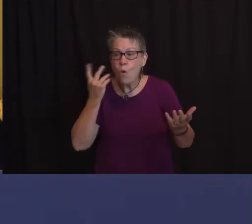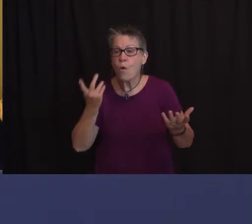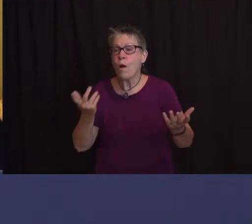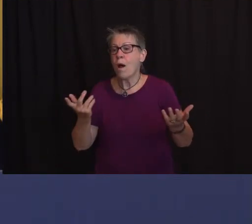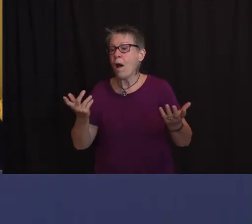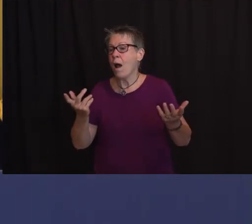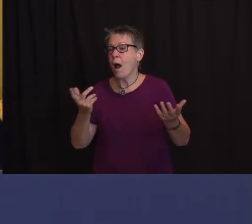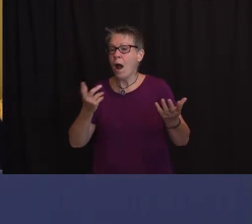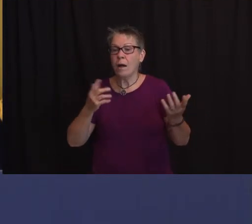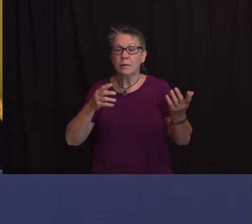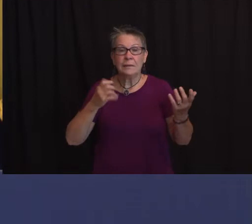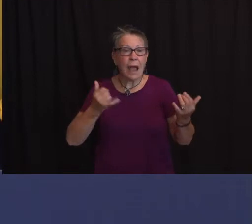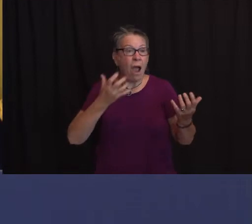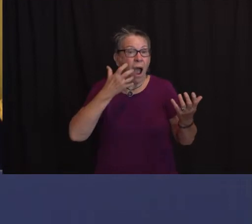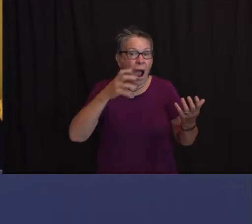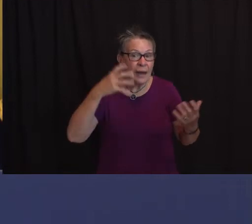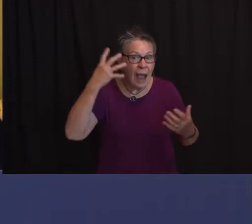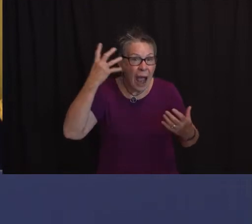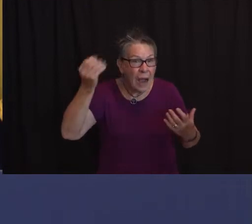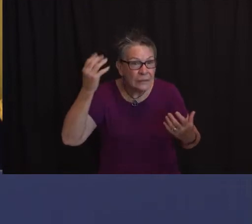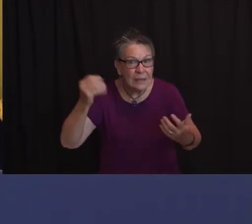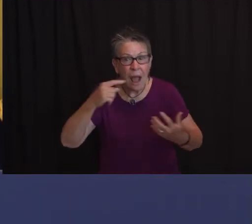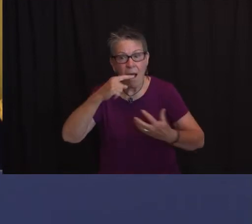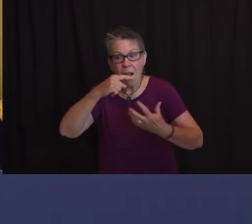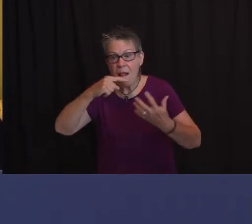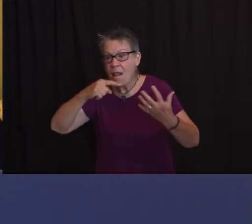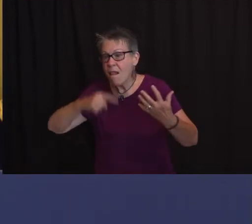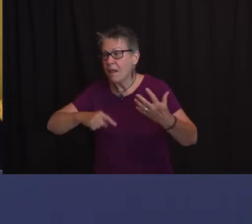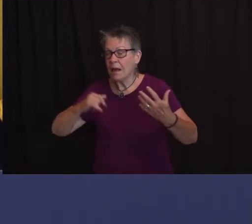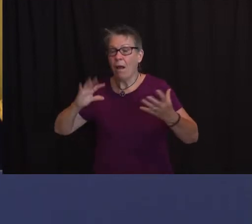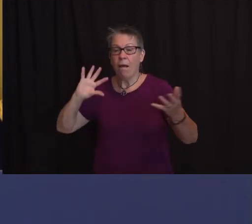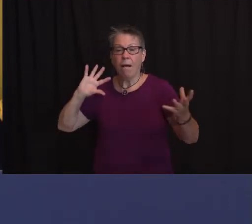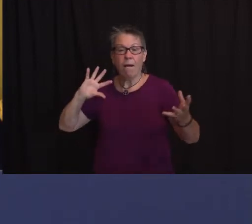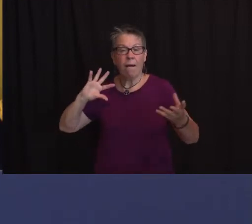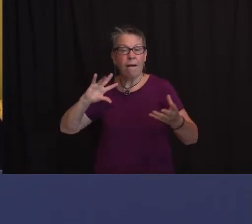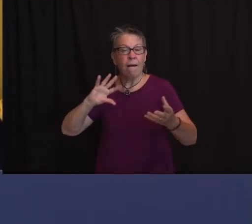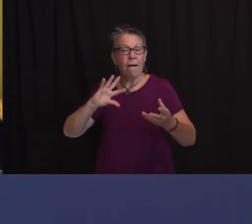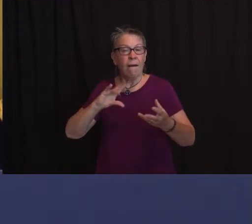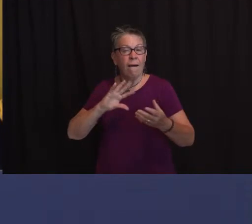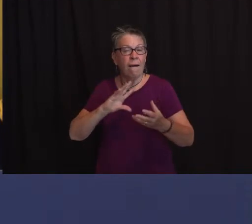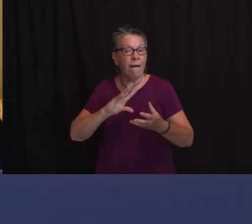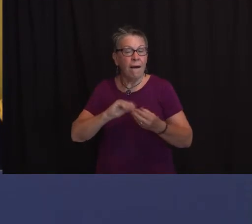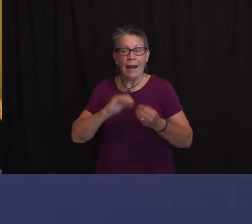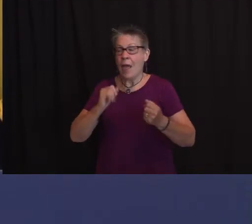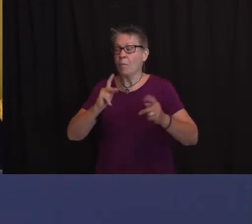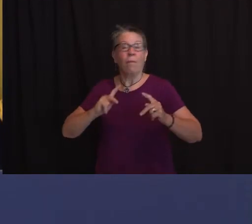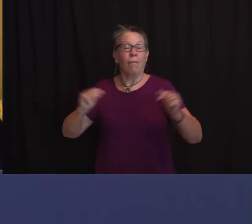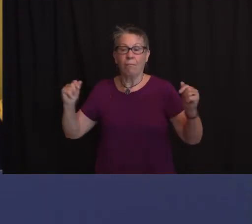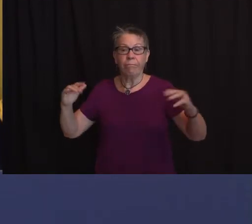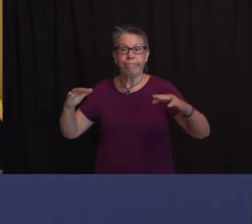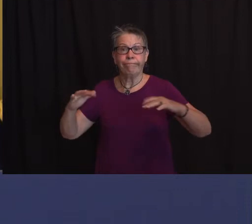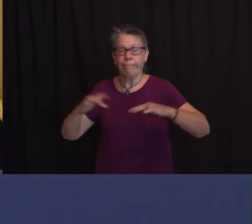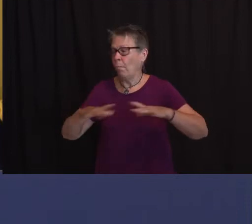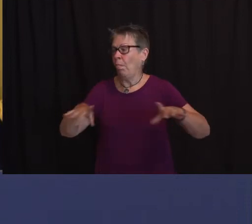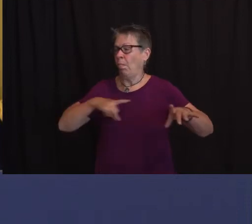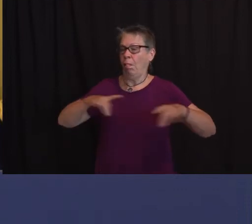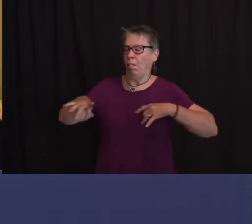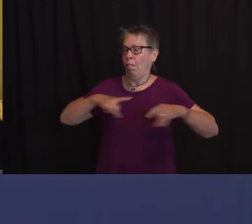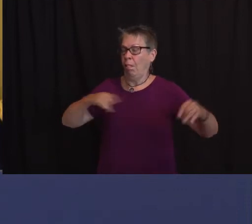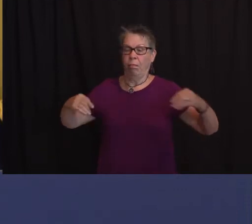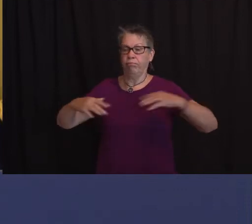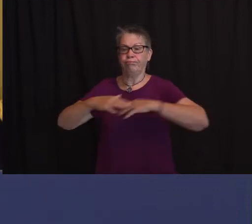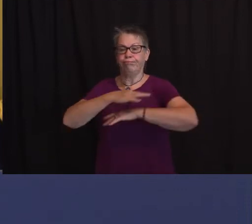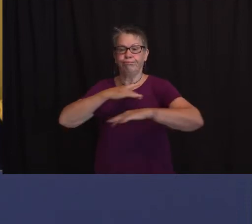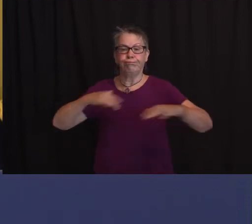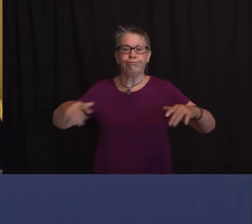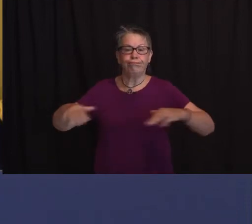always an ingredient. The shore is booming. There's a disconnect between the